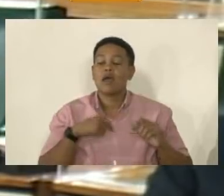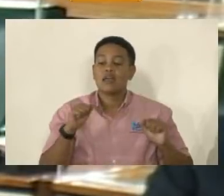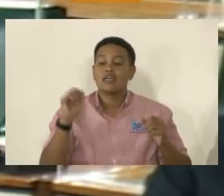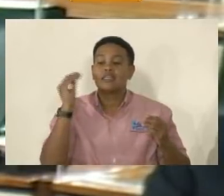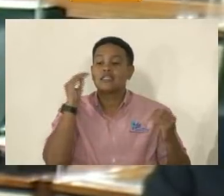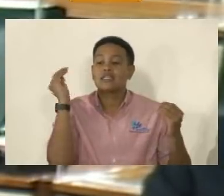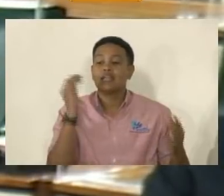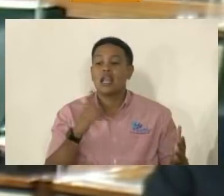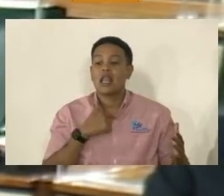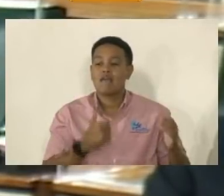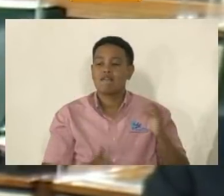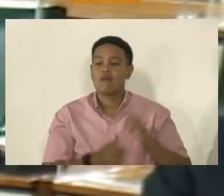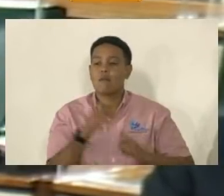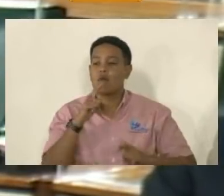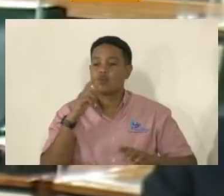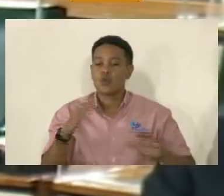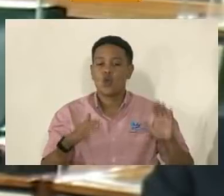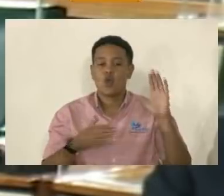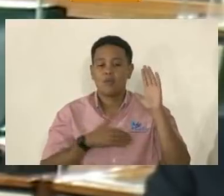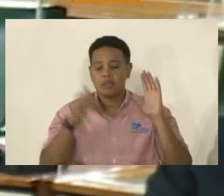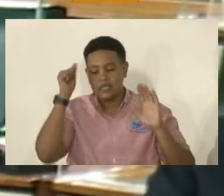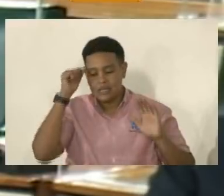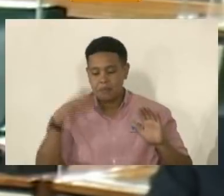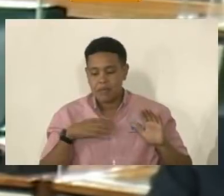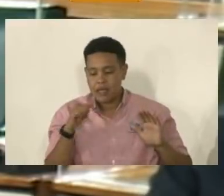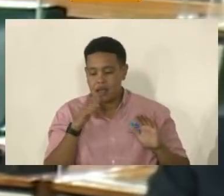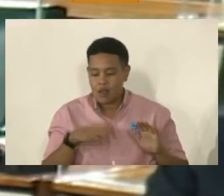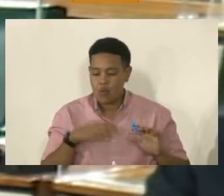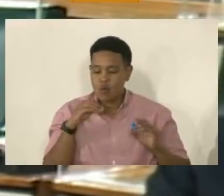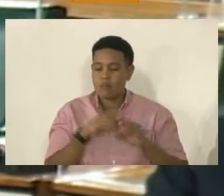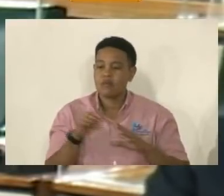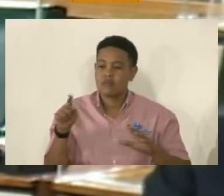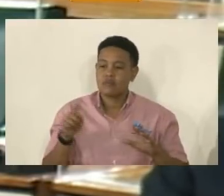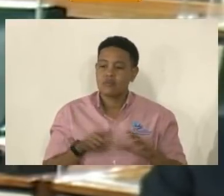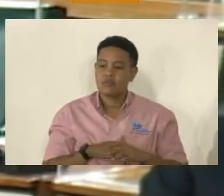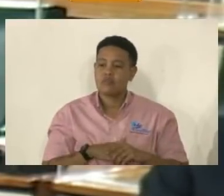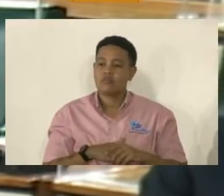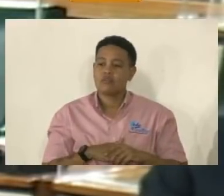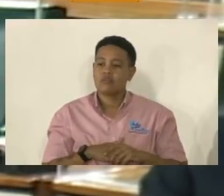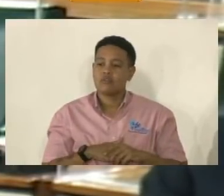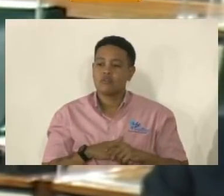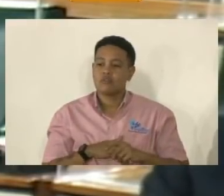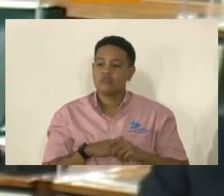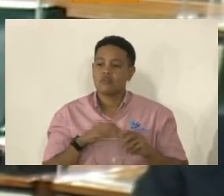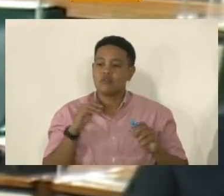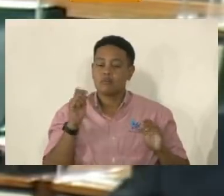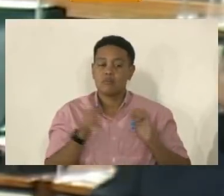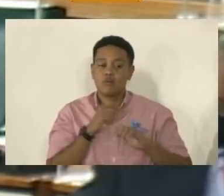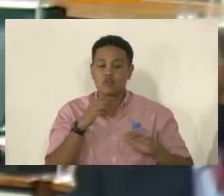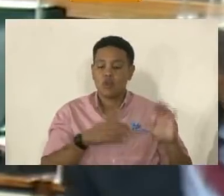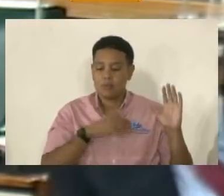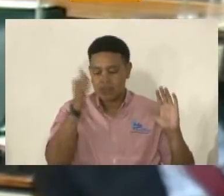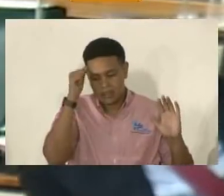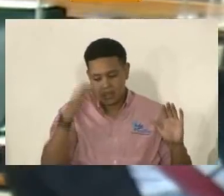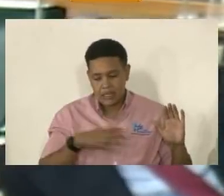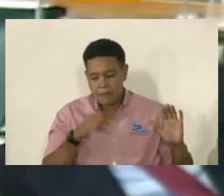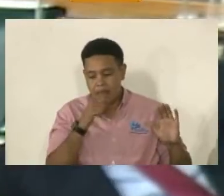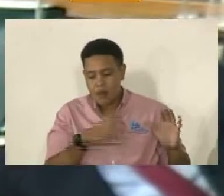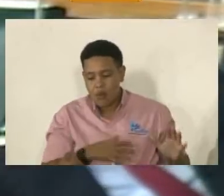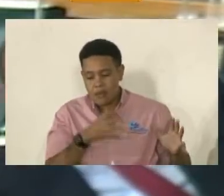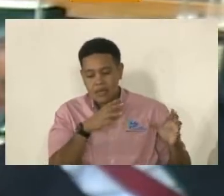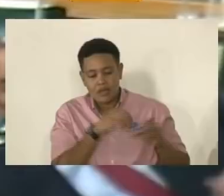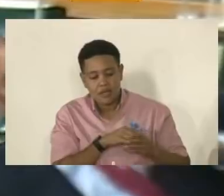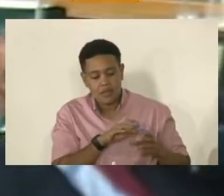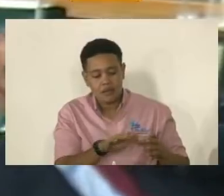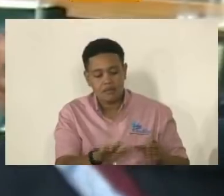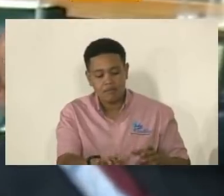some of the most committed men and women in the, I come into what we're doing for them, have some of the most committed men and